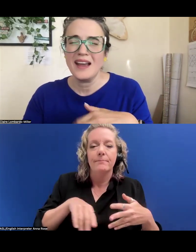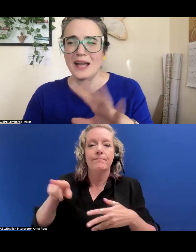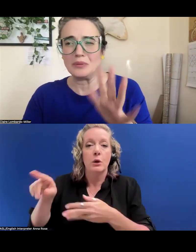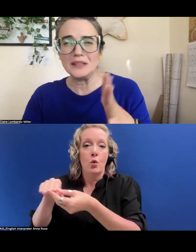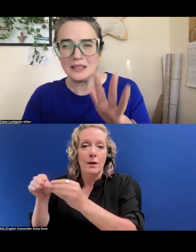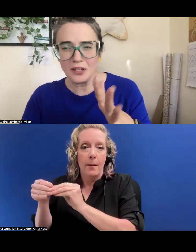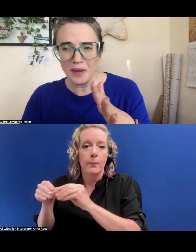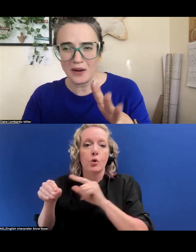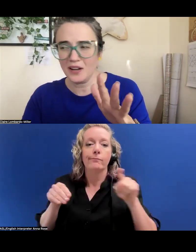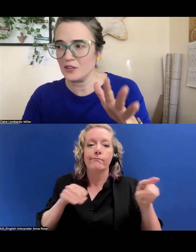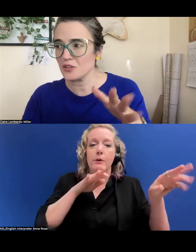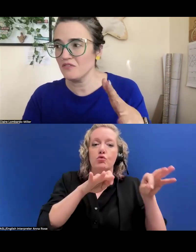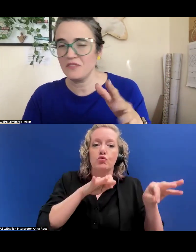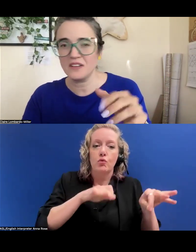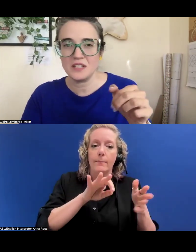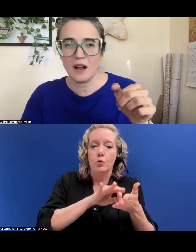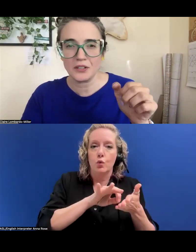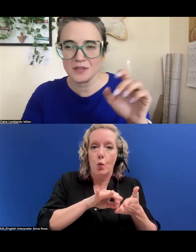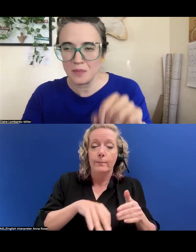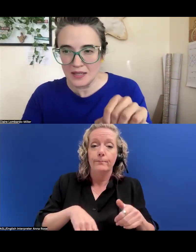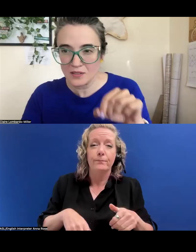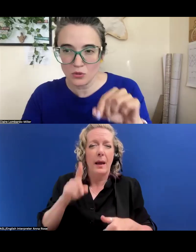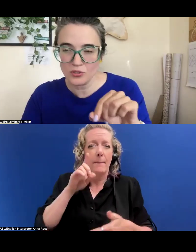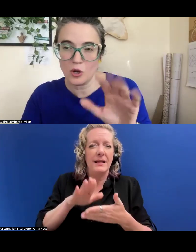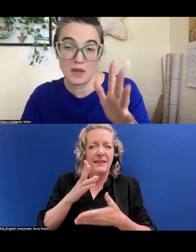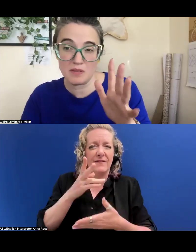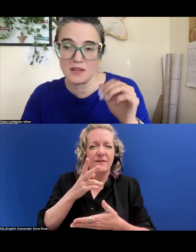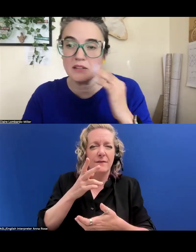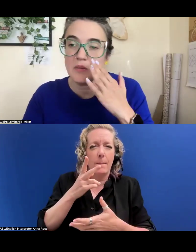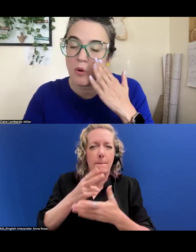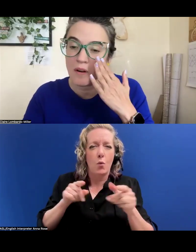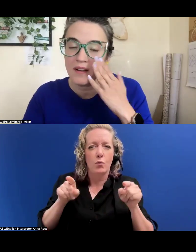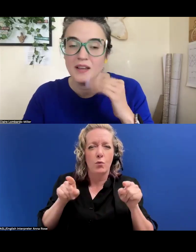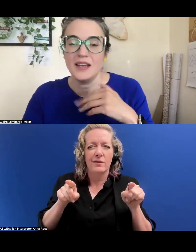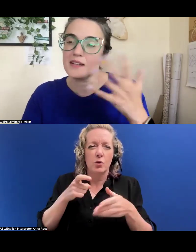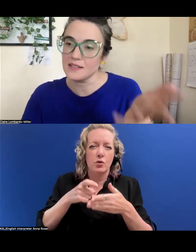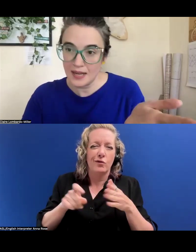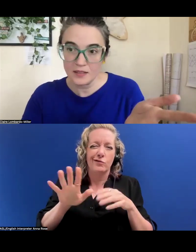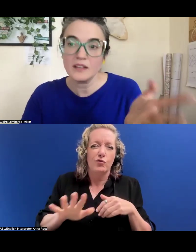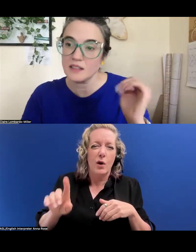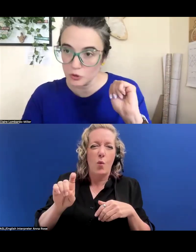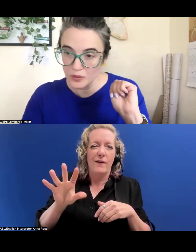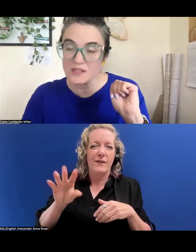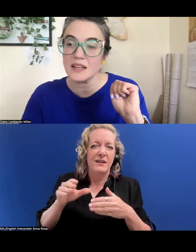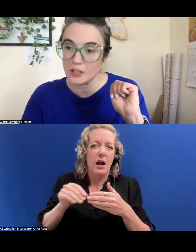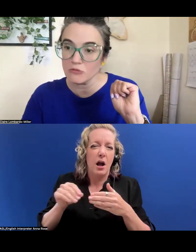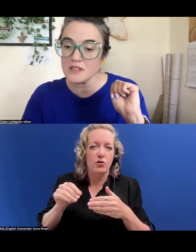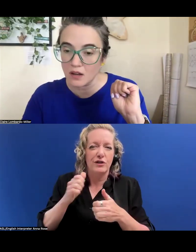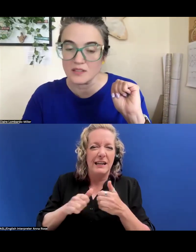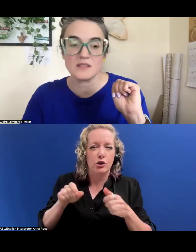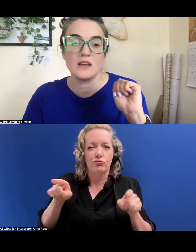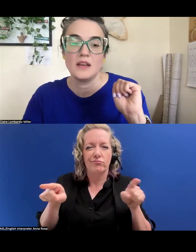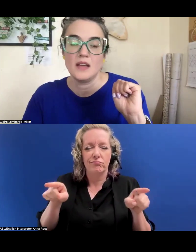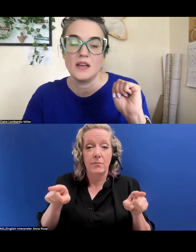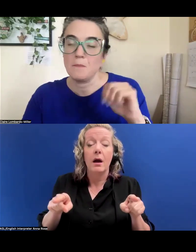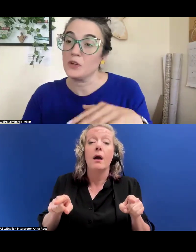information. I believe they're about $150 a piece or so, maybe slightly more. It does take several weeks to get your